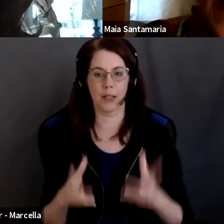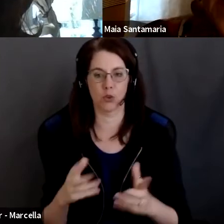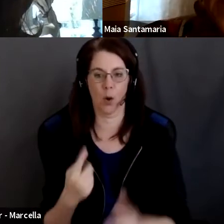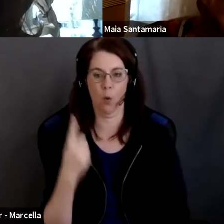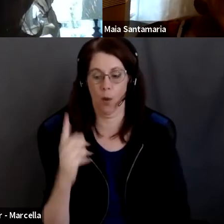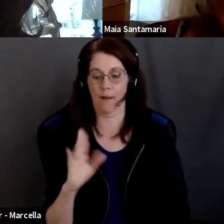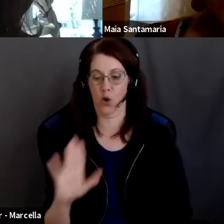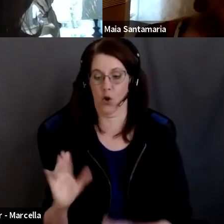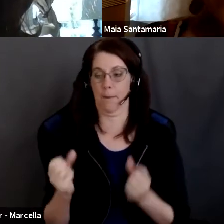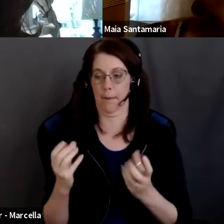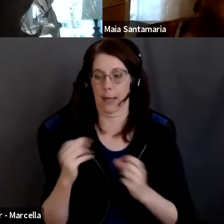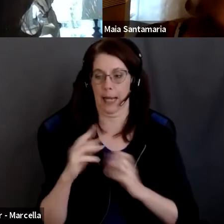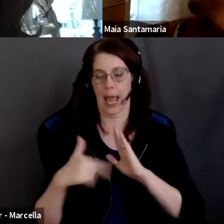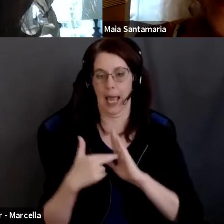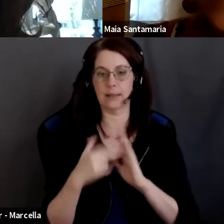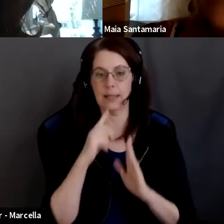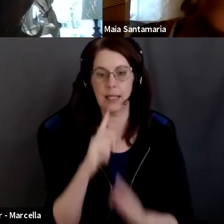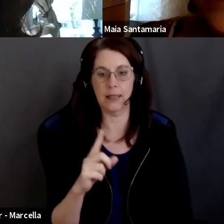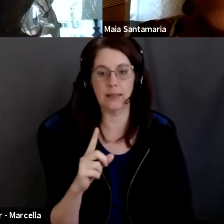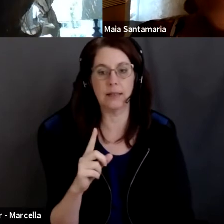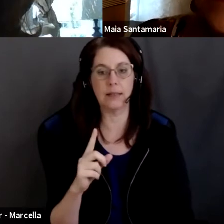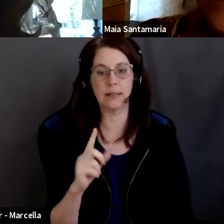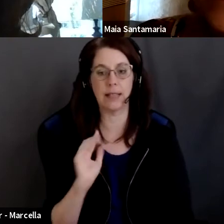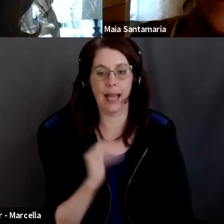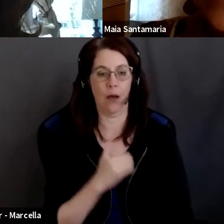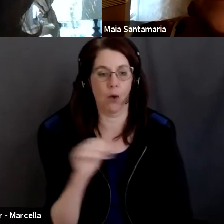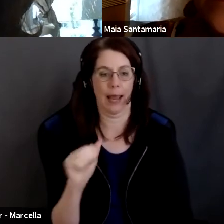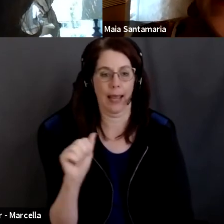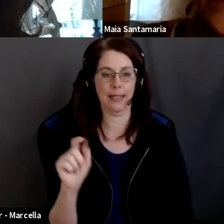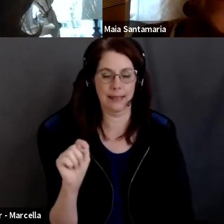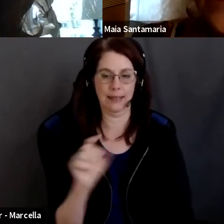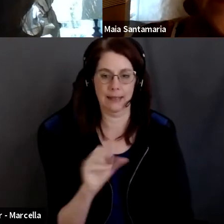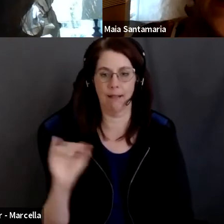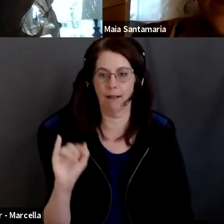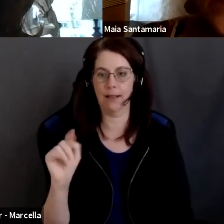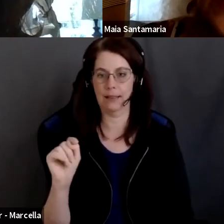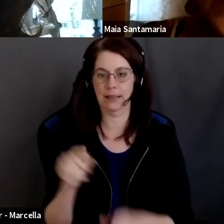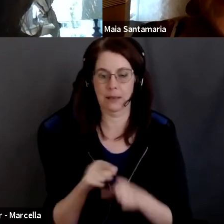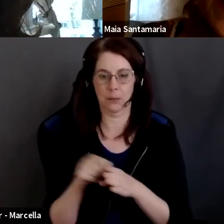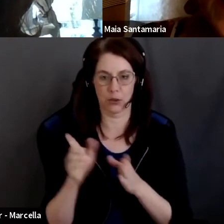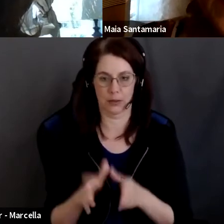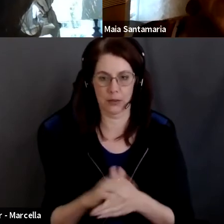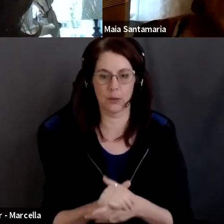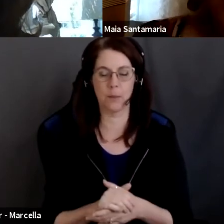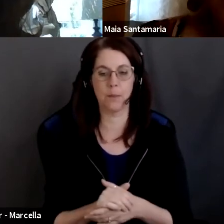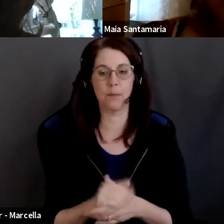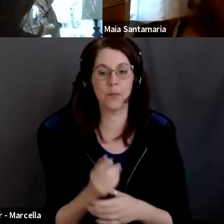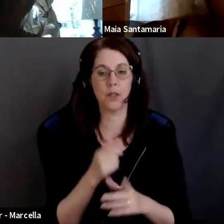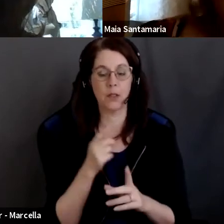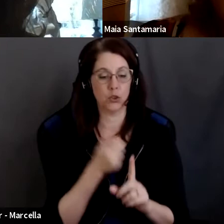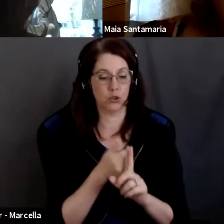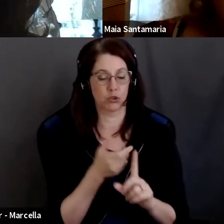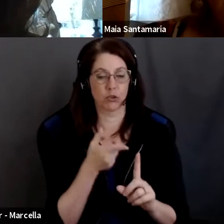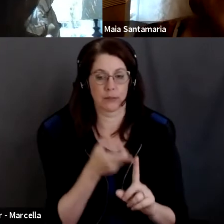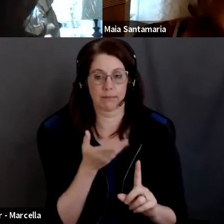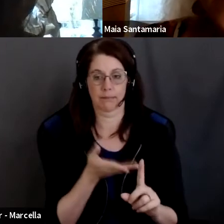many hats is that of our AT and IT specialist. She has